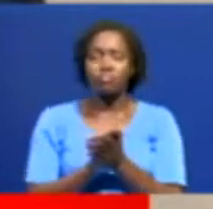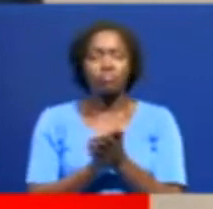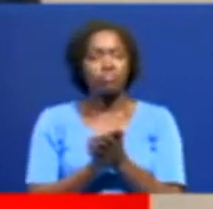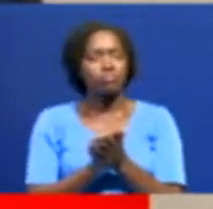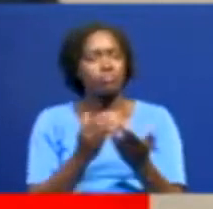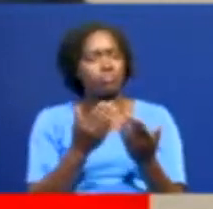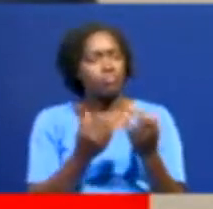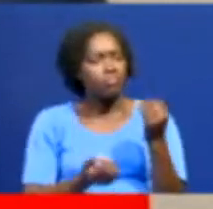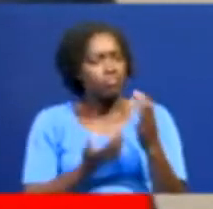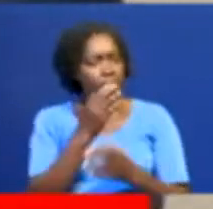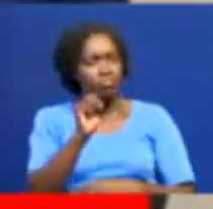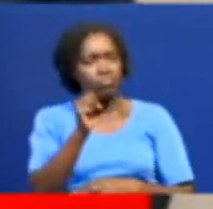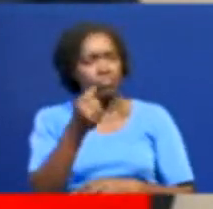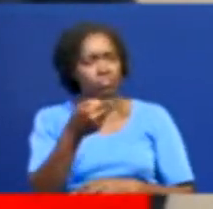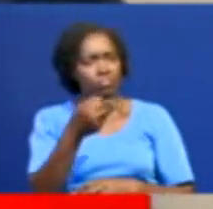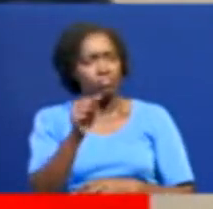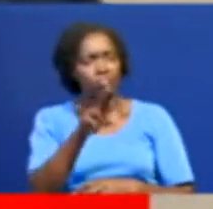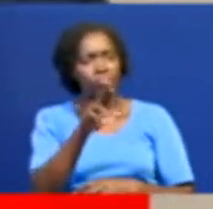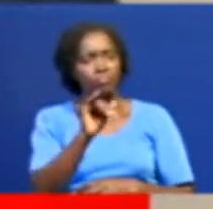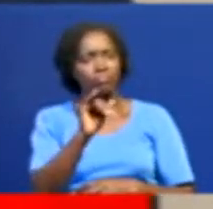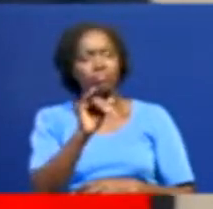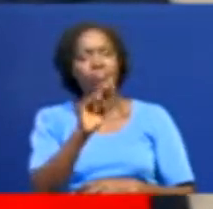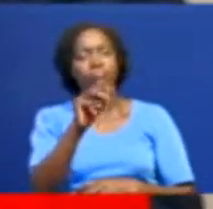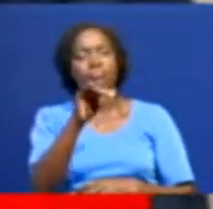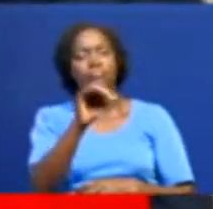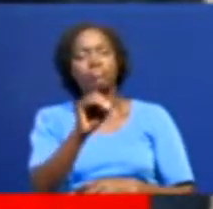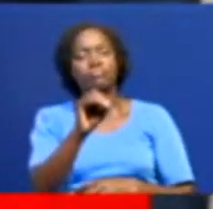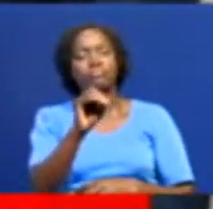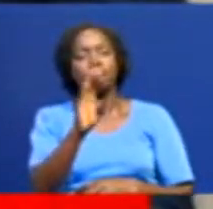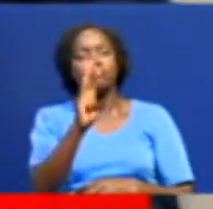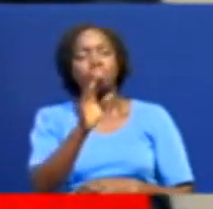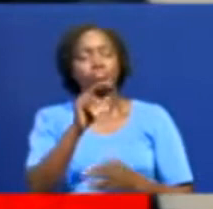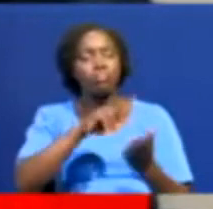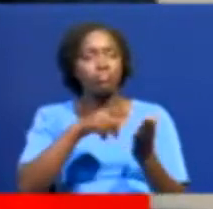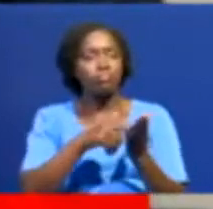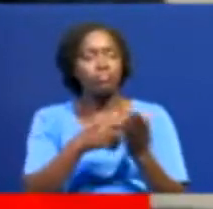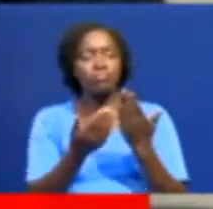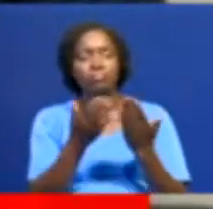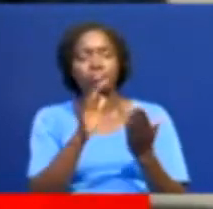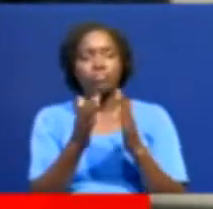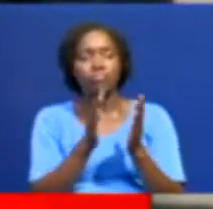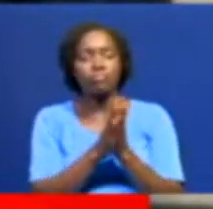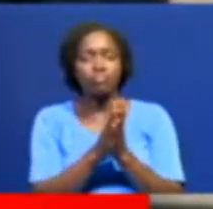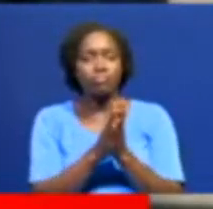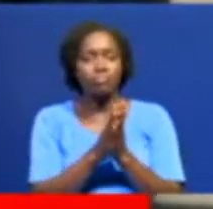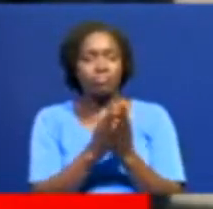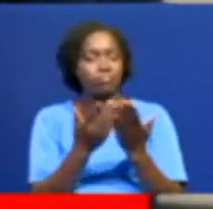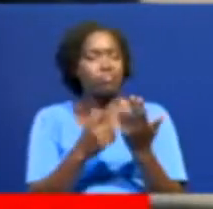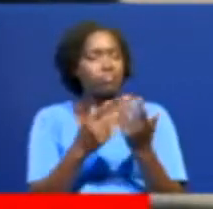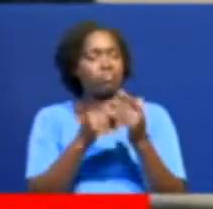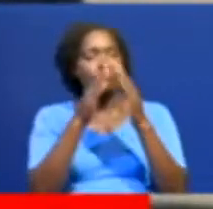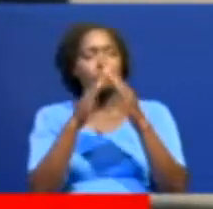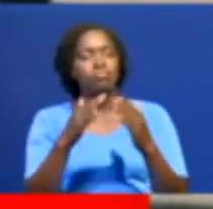that you've just launched, the Shauri Moyo B project, I'd like you to give us the cost estimates, and also in terms of the number of